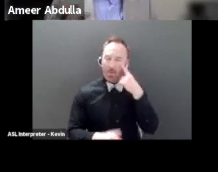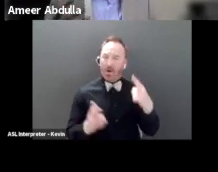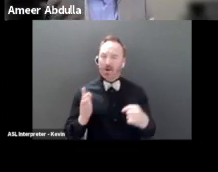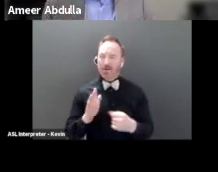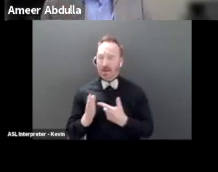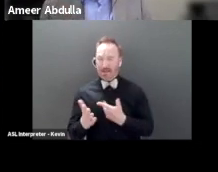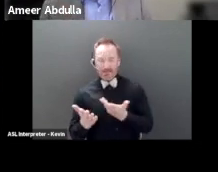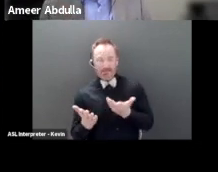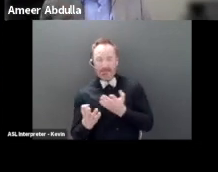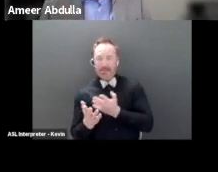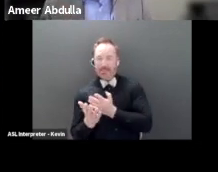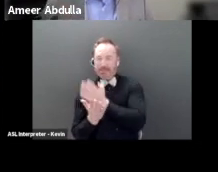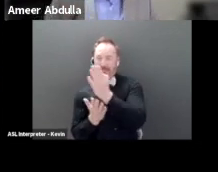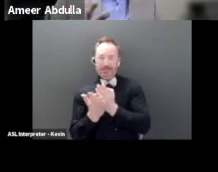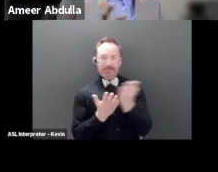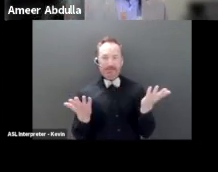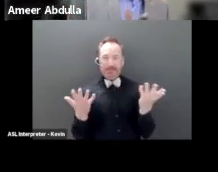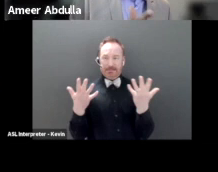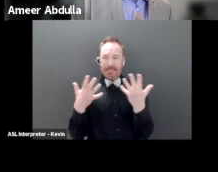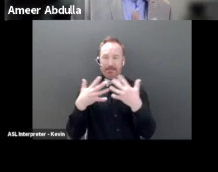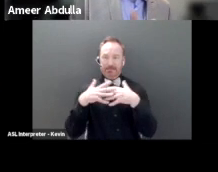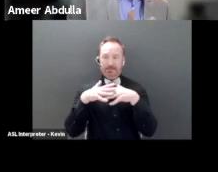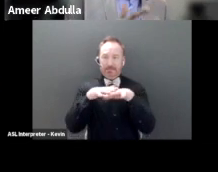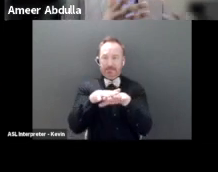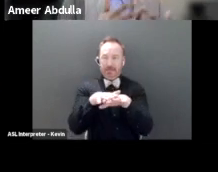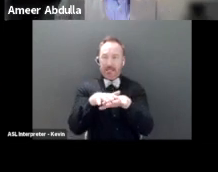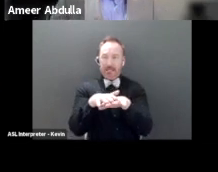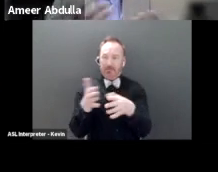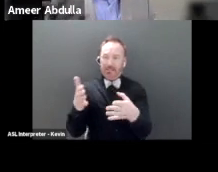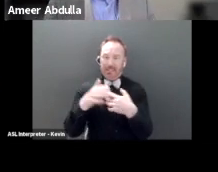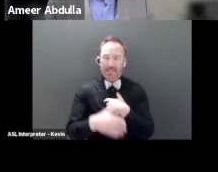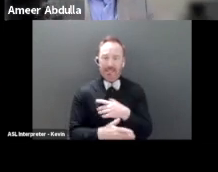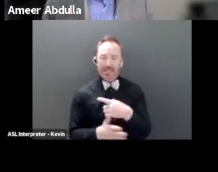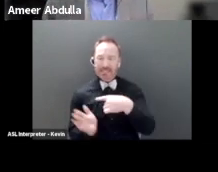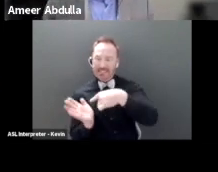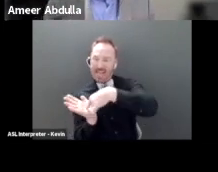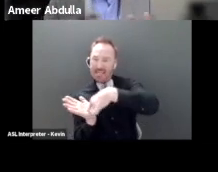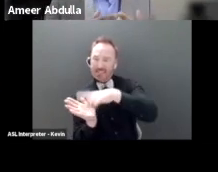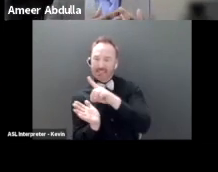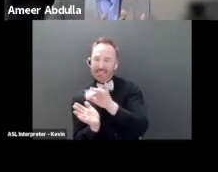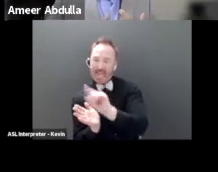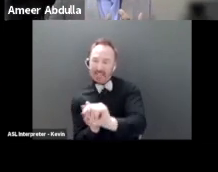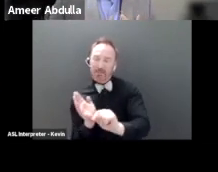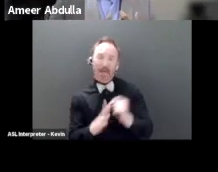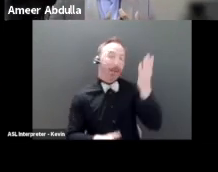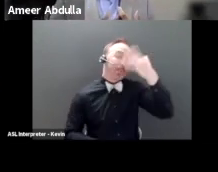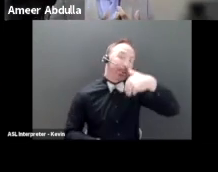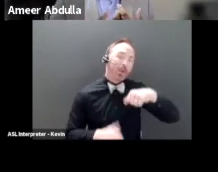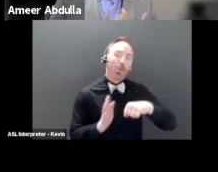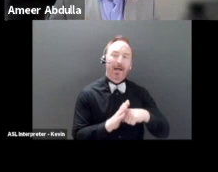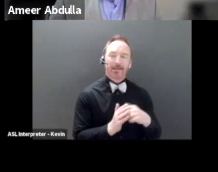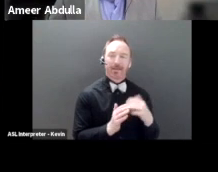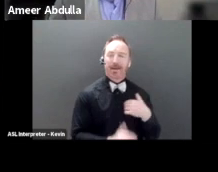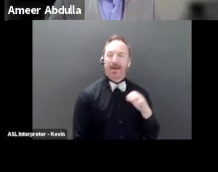is debt, but disguised as equity. And I bring it up in these formats because so many of